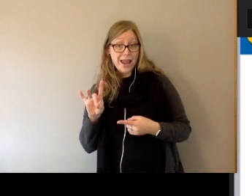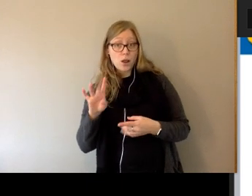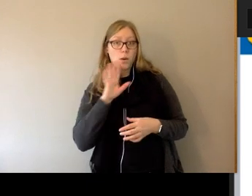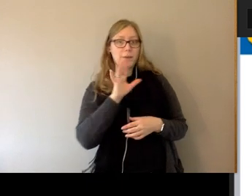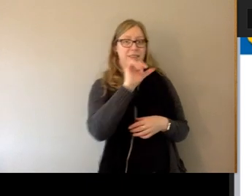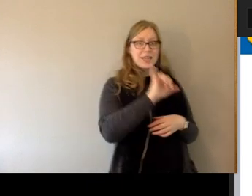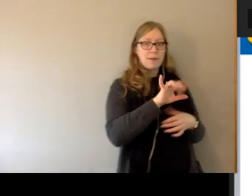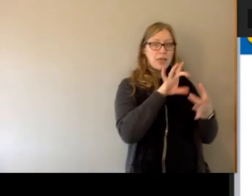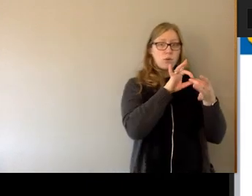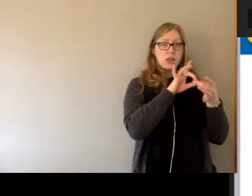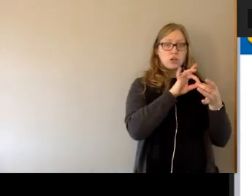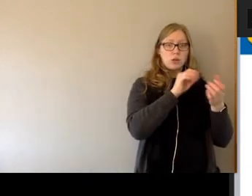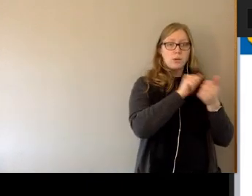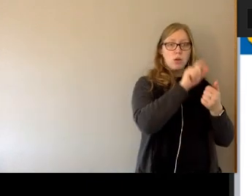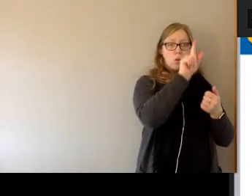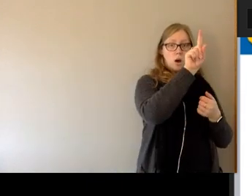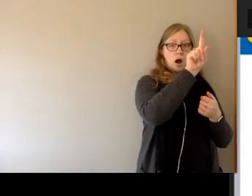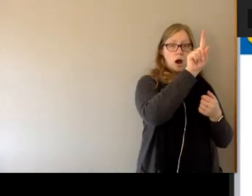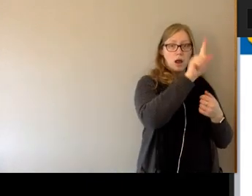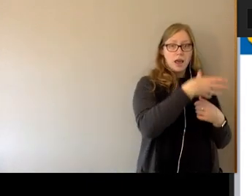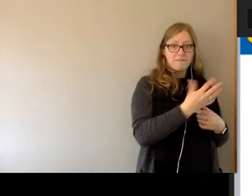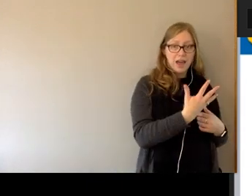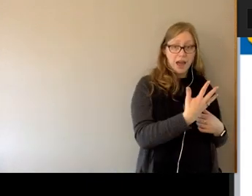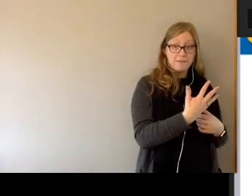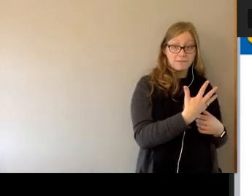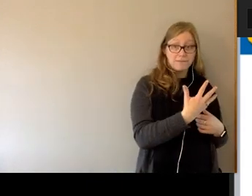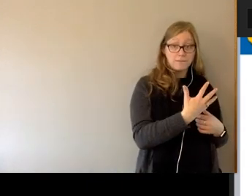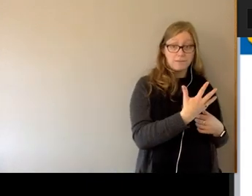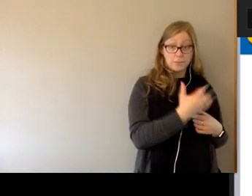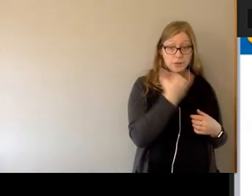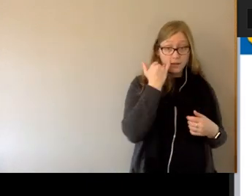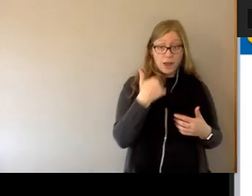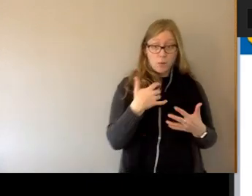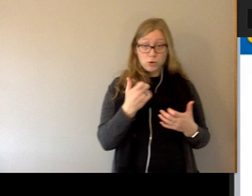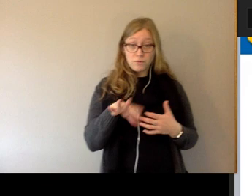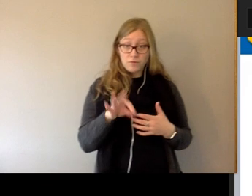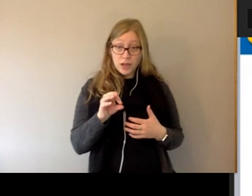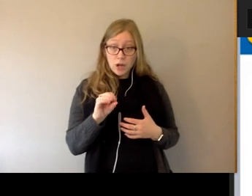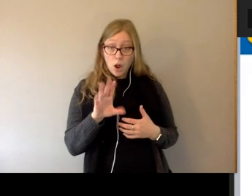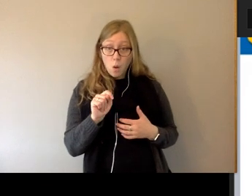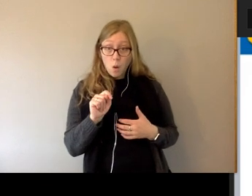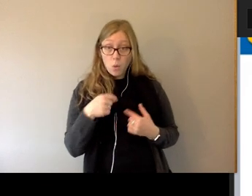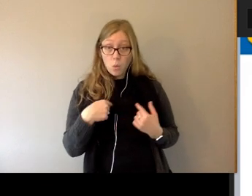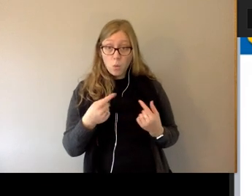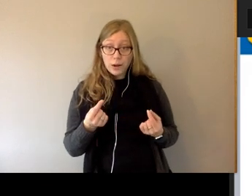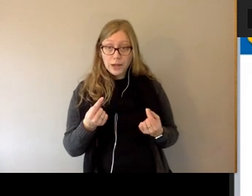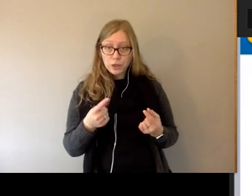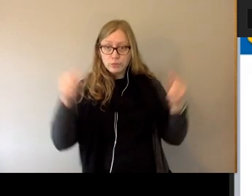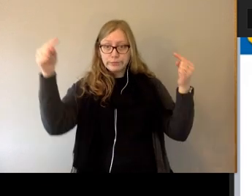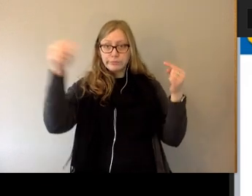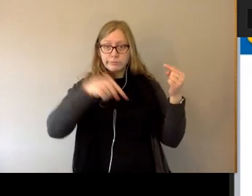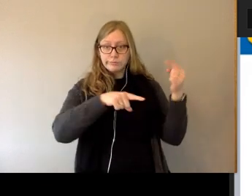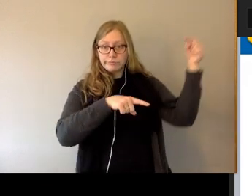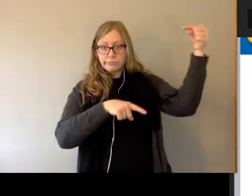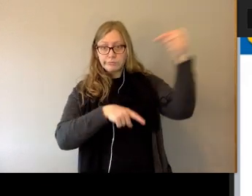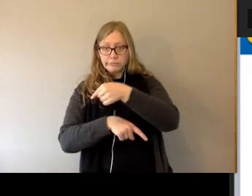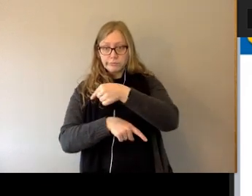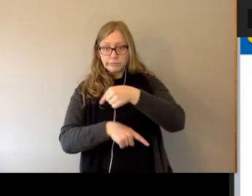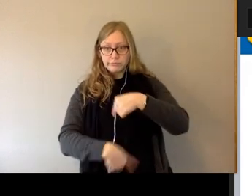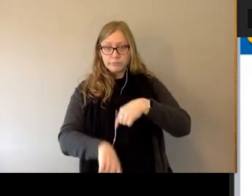length 5. And so if I want to find out what x is, I can just cross multiply. And so x is going to be